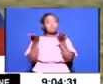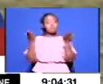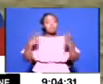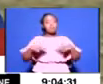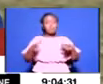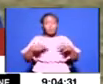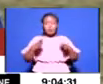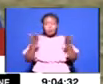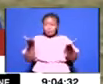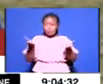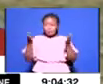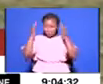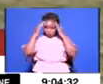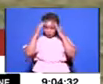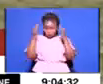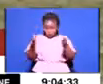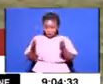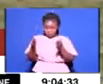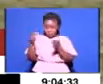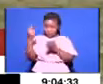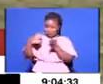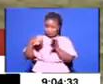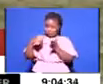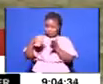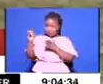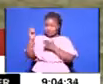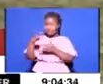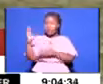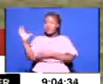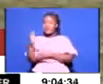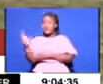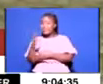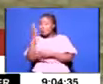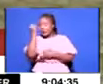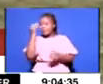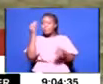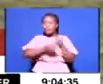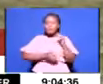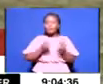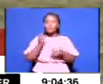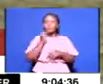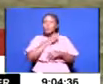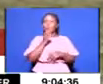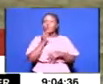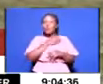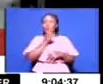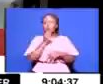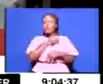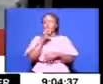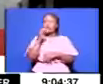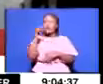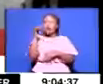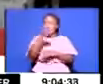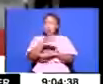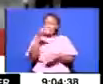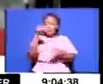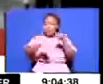right candidates so that we can stop complaining every 5 years that we are not getting anywhere.